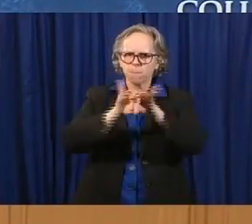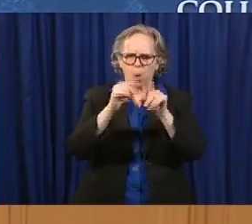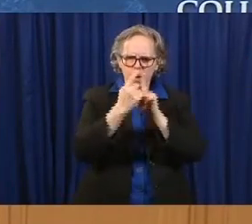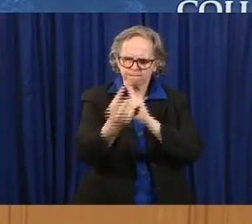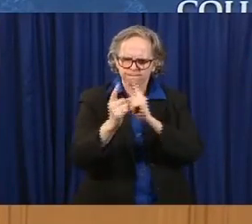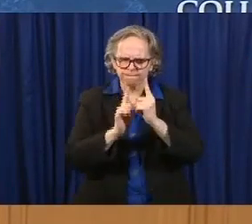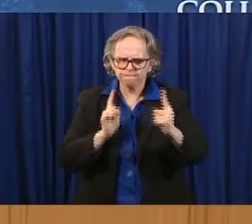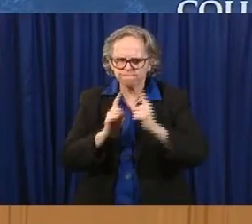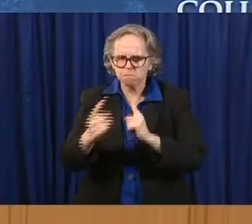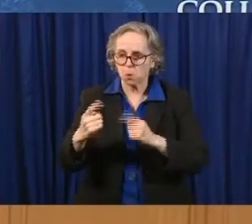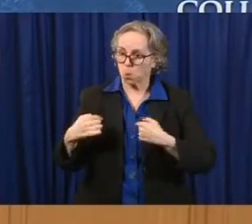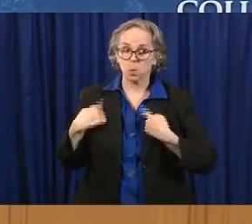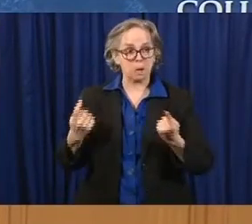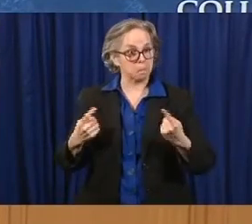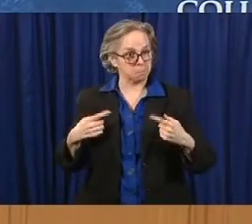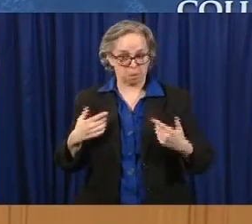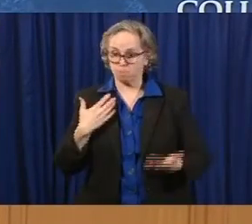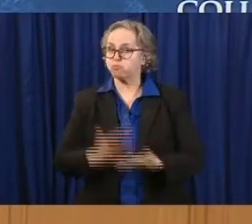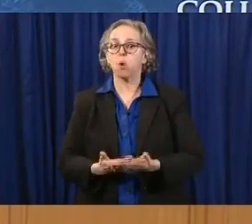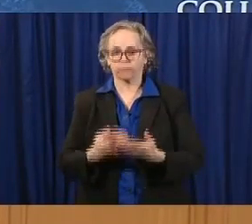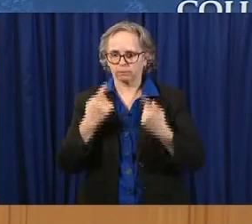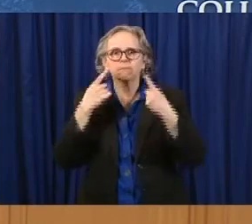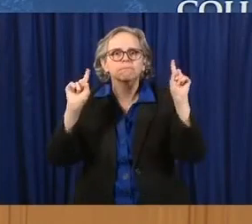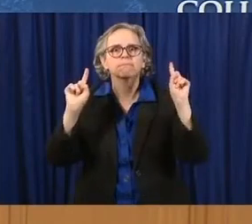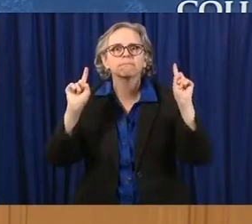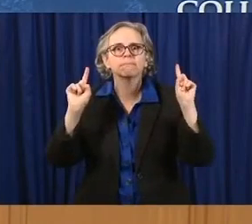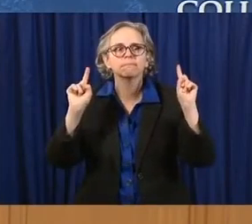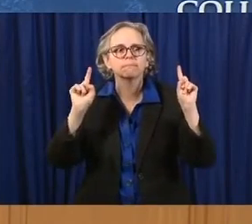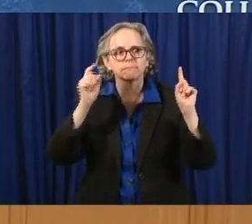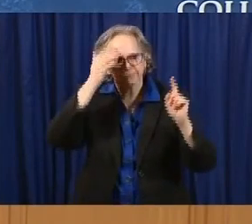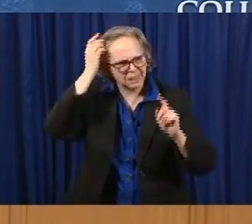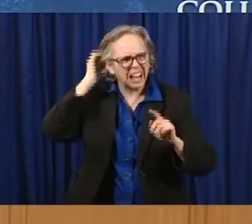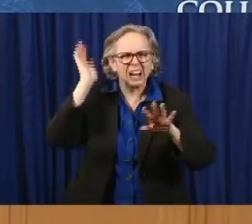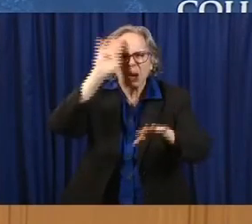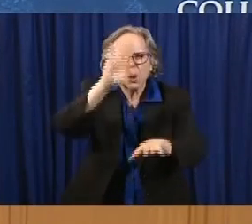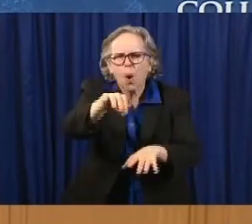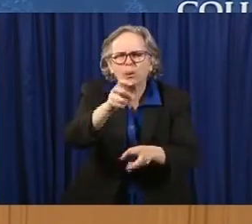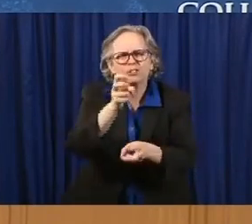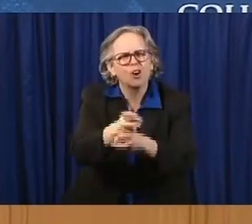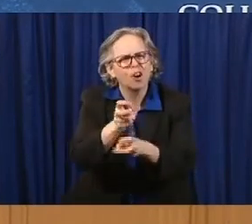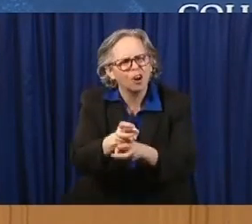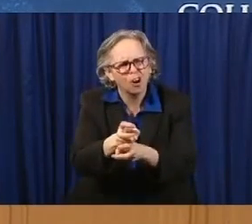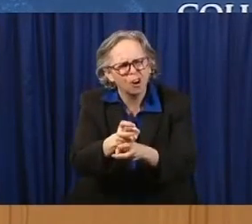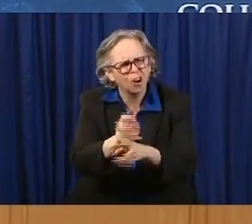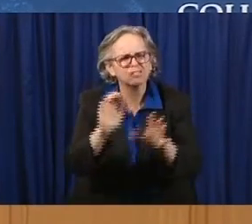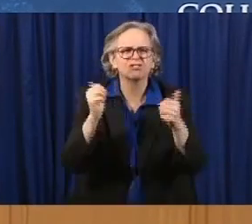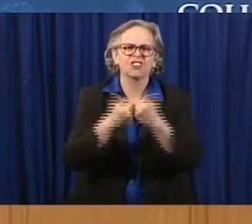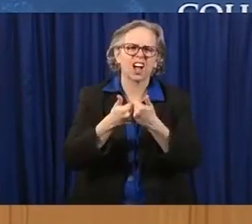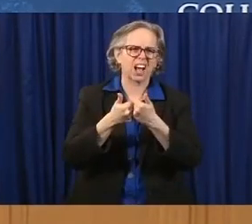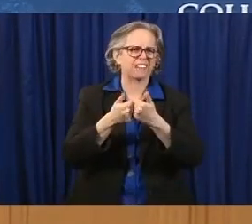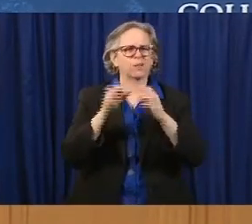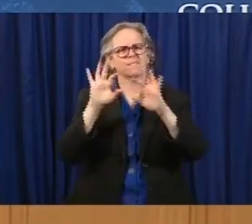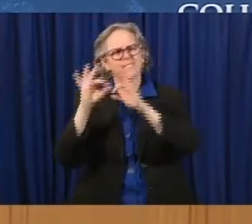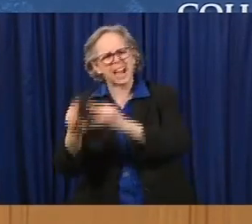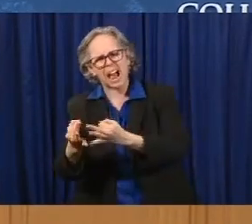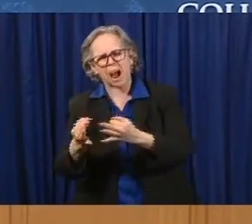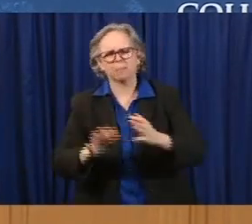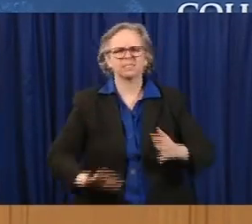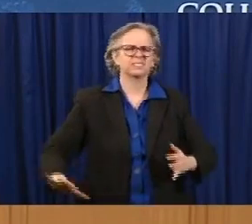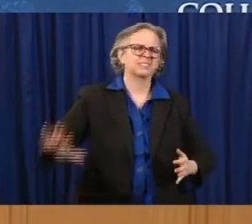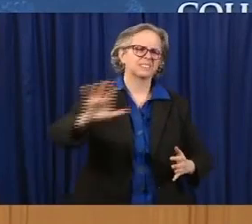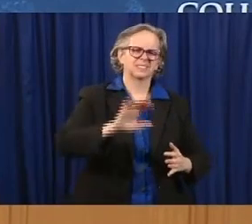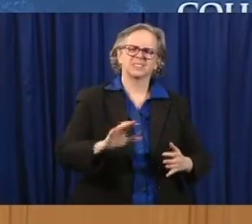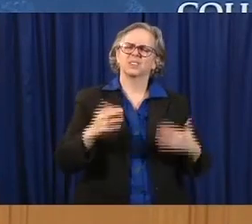far with slowing the spread. And I know it's hard. It's been hard on families throughout the state. We know many people